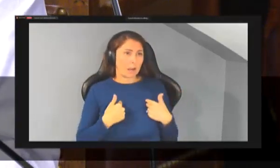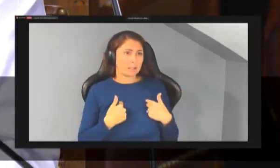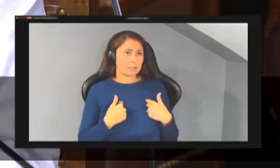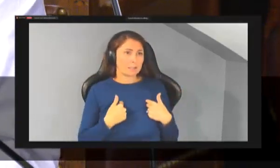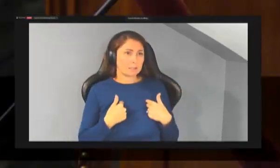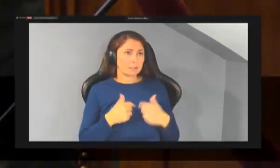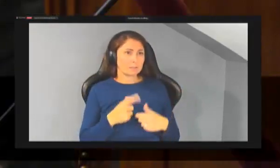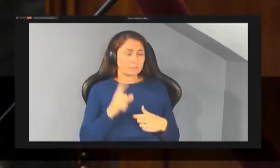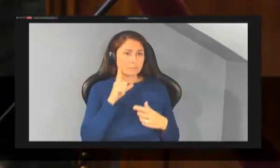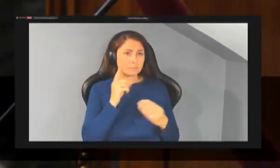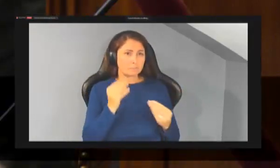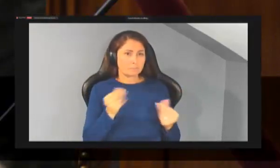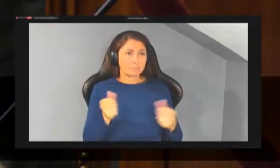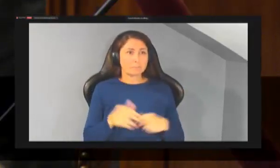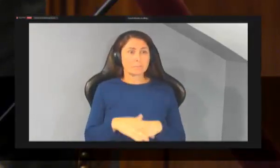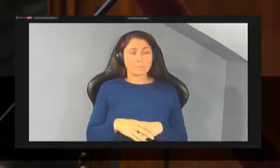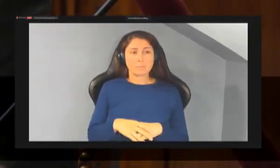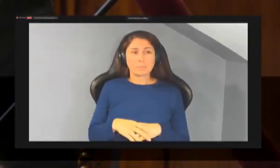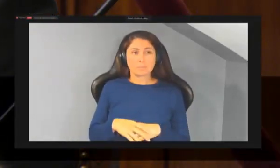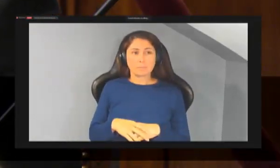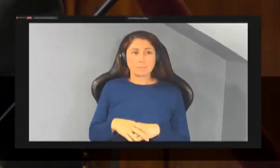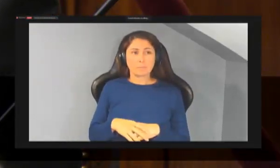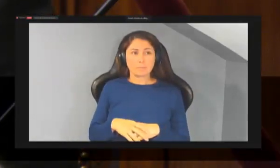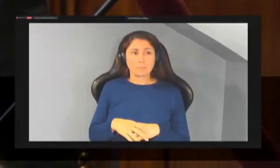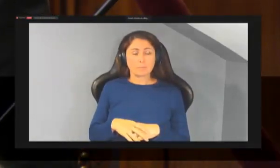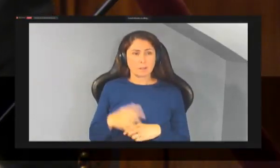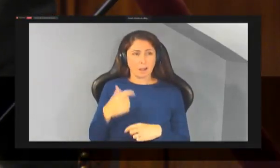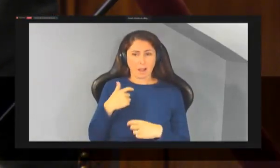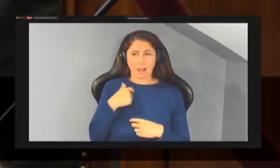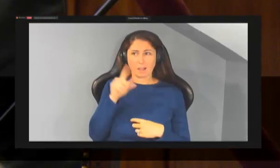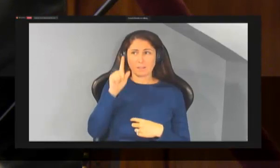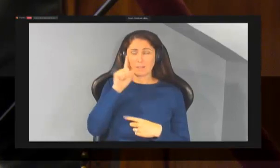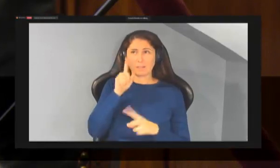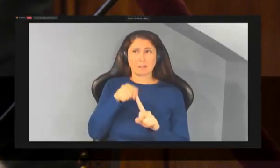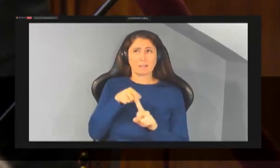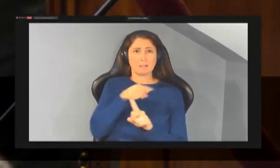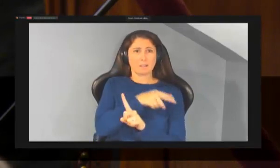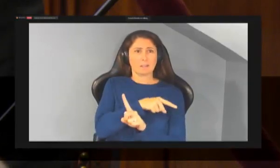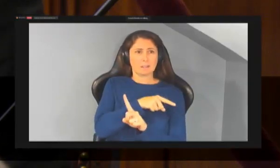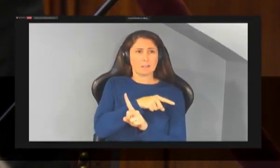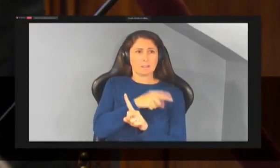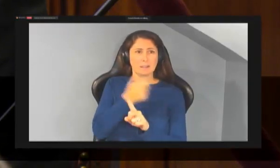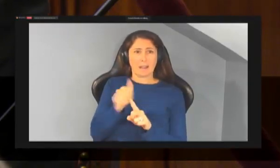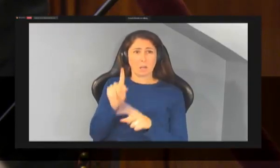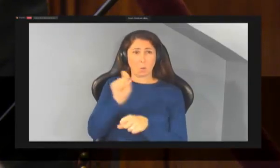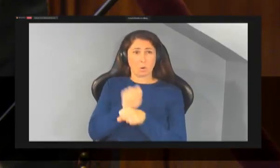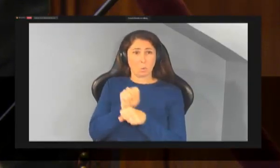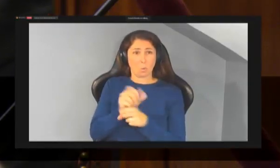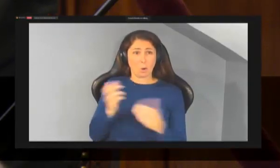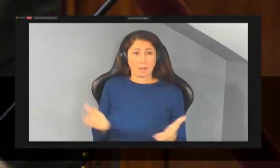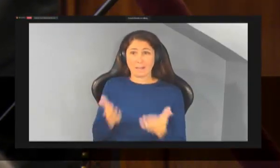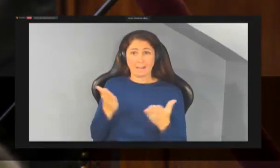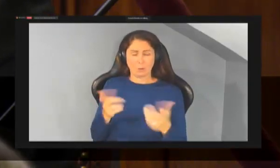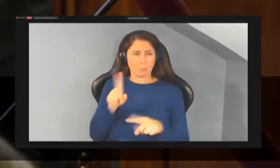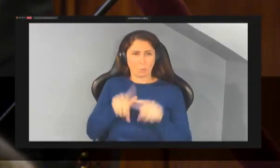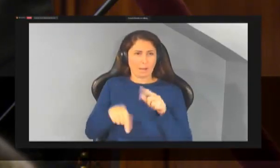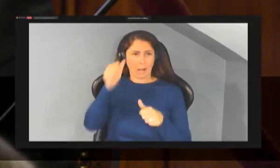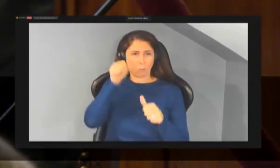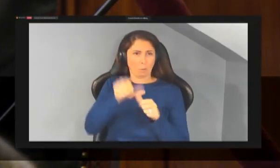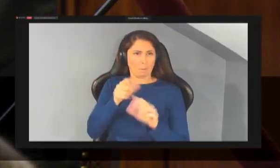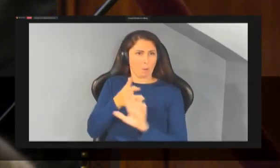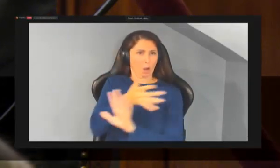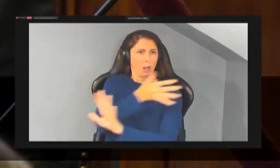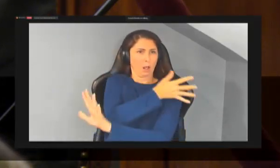We haven't had one for I think as far back as anyone working here presently can remember, frankly. I should